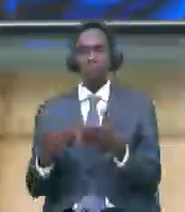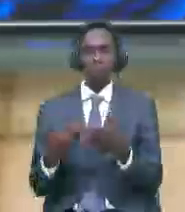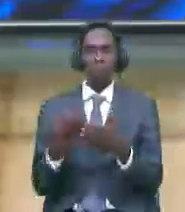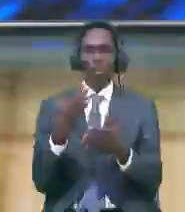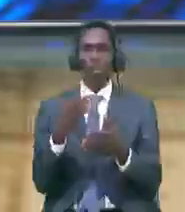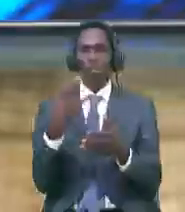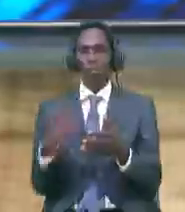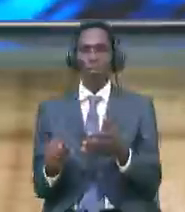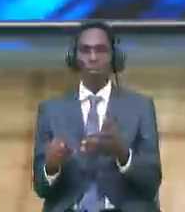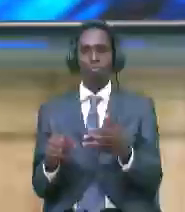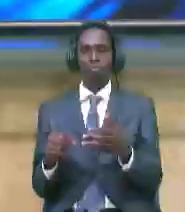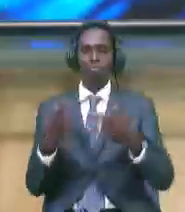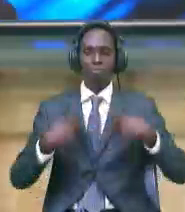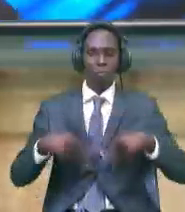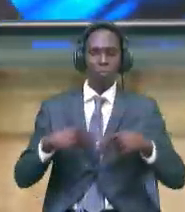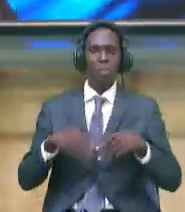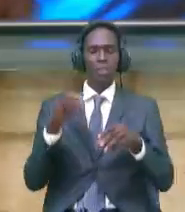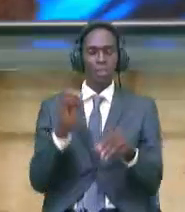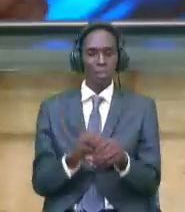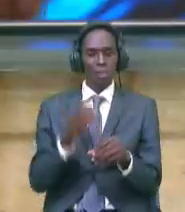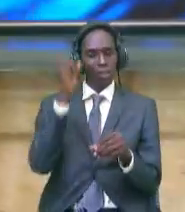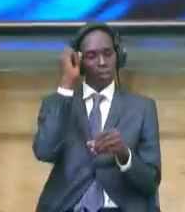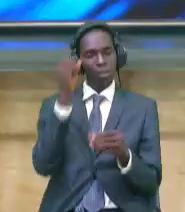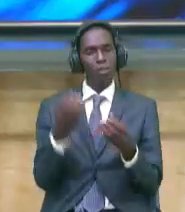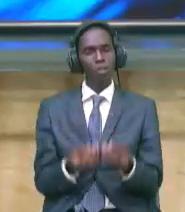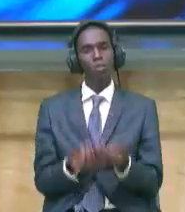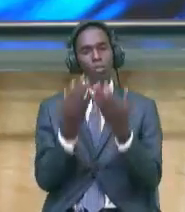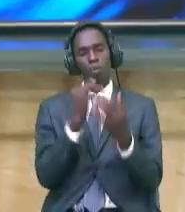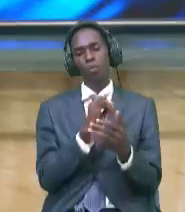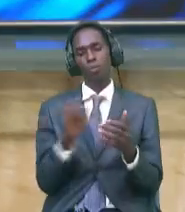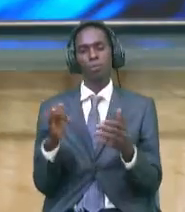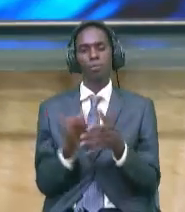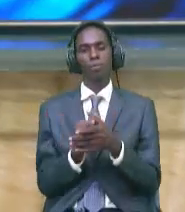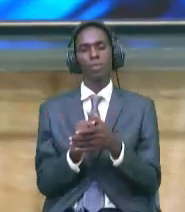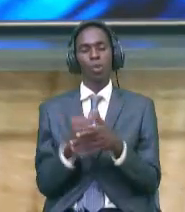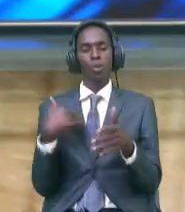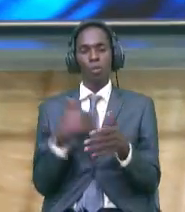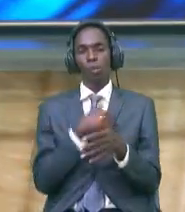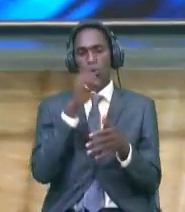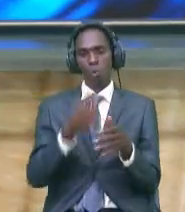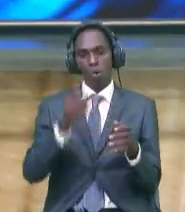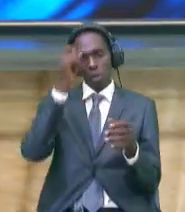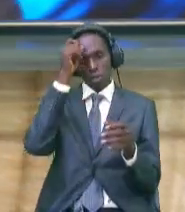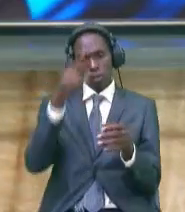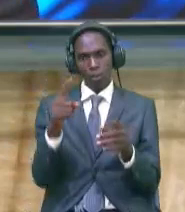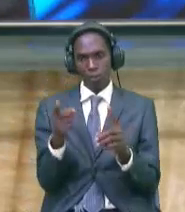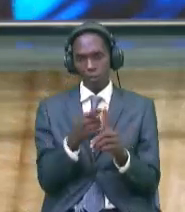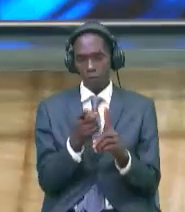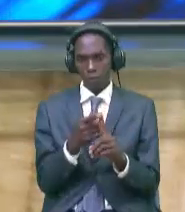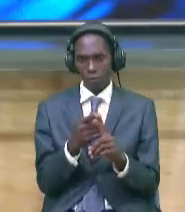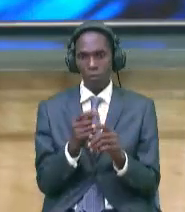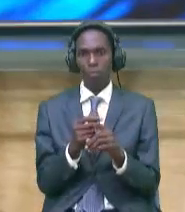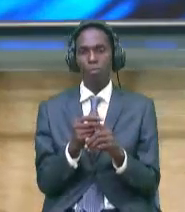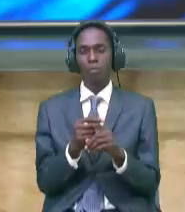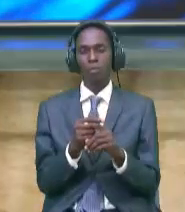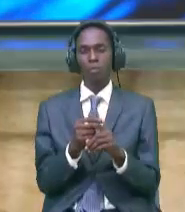consecration and the contribution of saints in all churches, we must understand, first of all, God says,